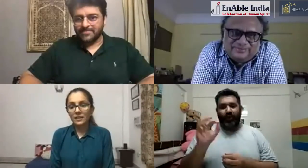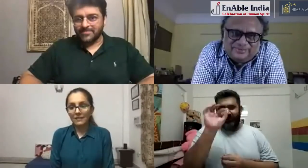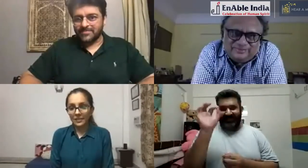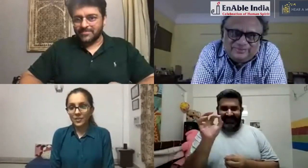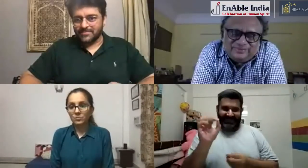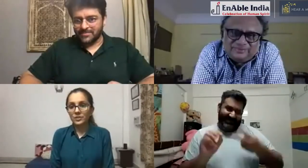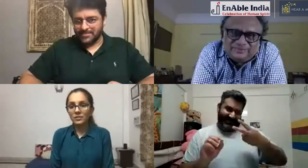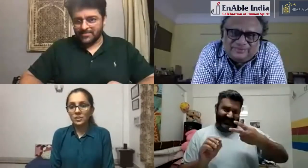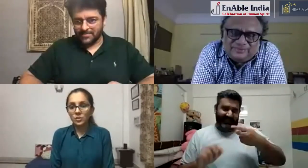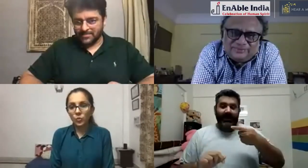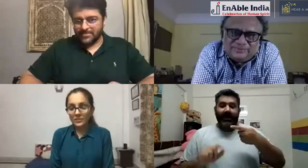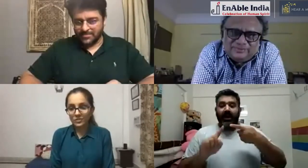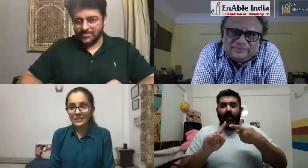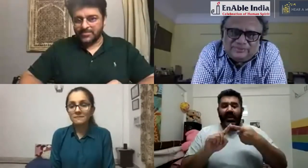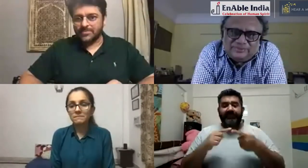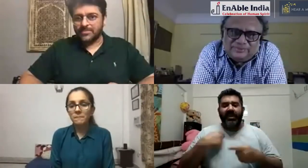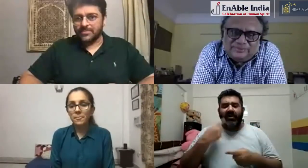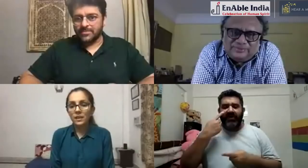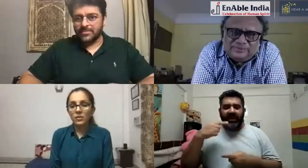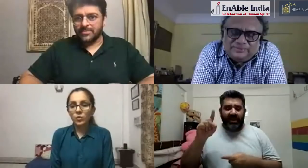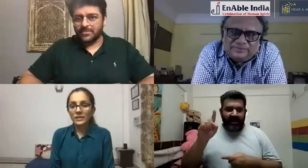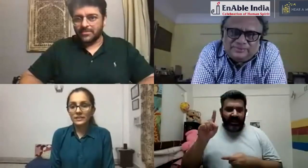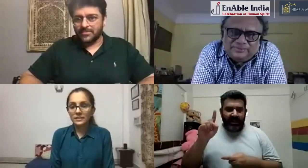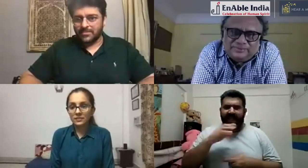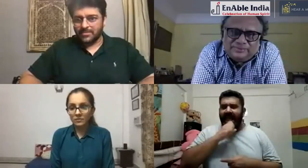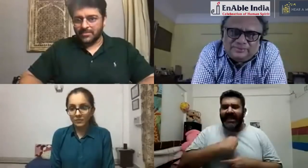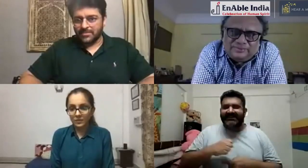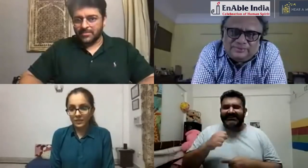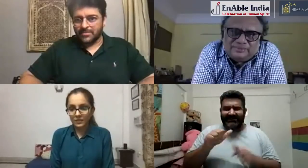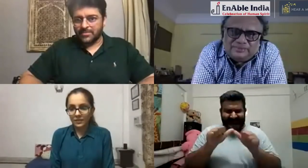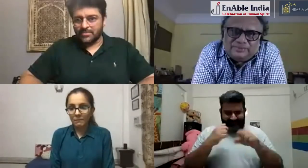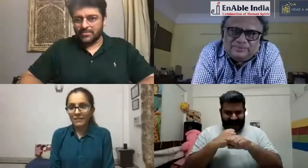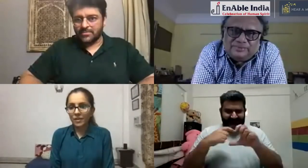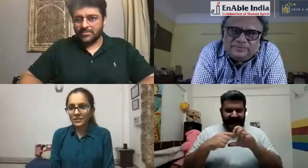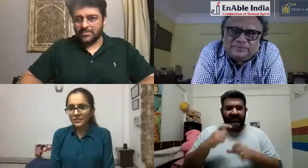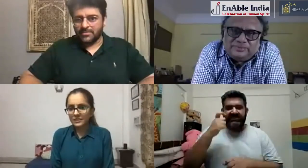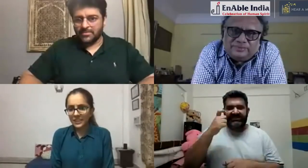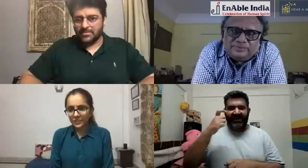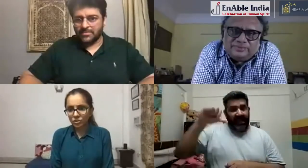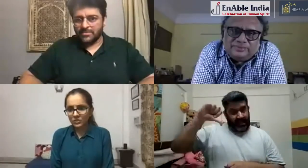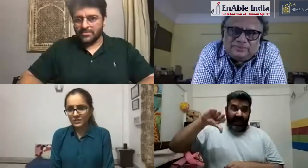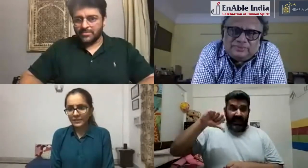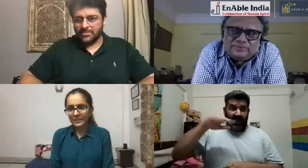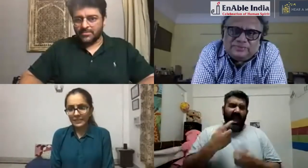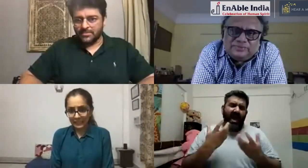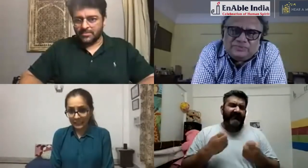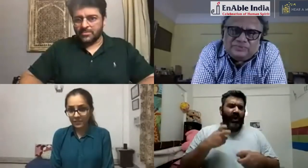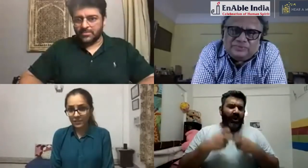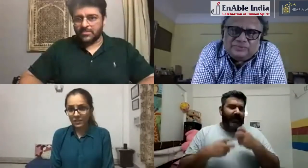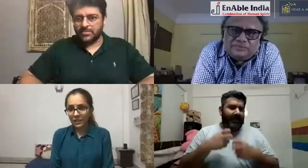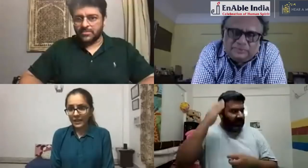and having an interpreter. Two questions. One is, my father is aged